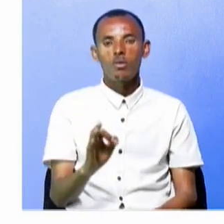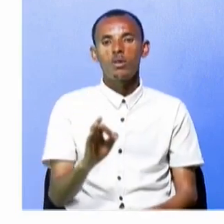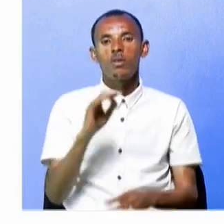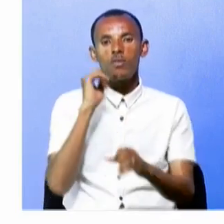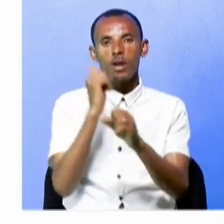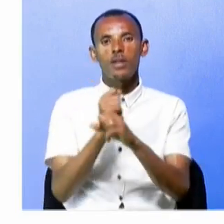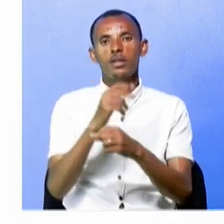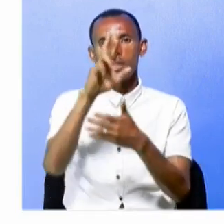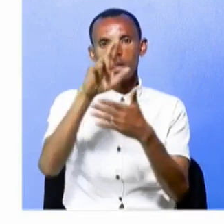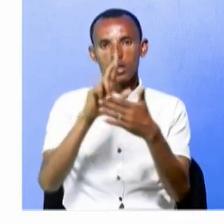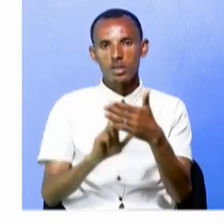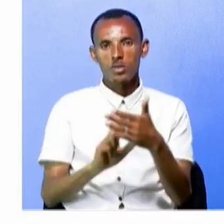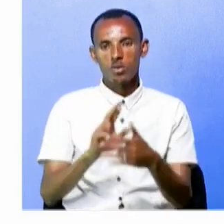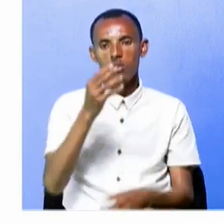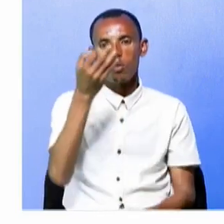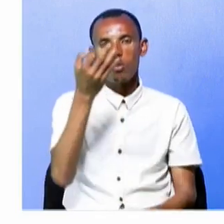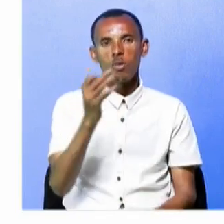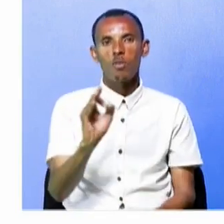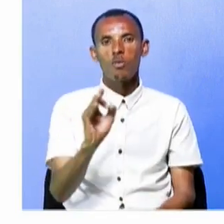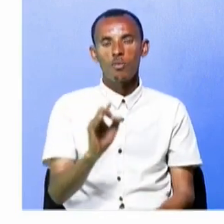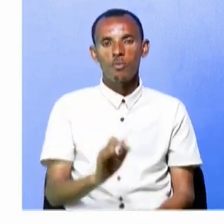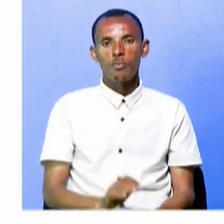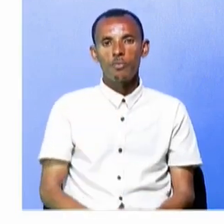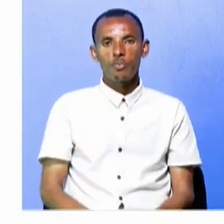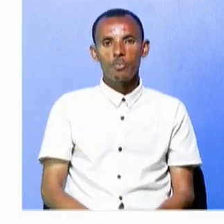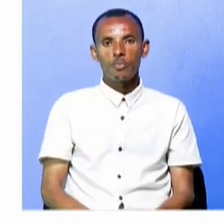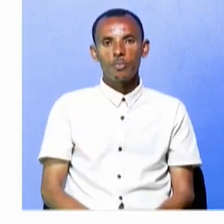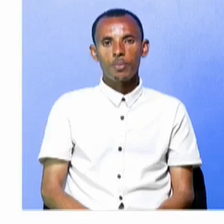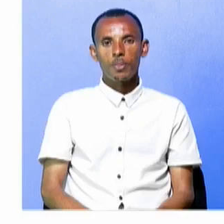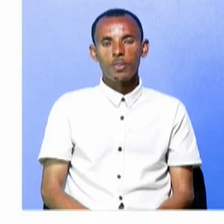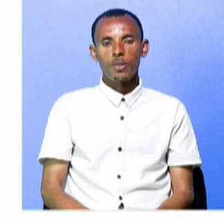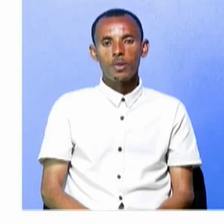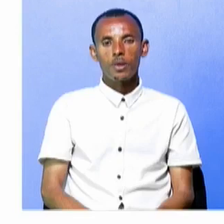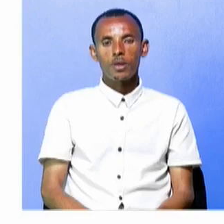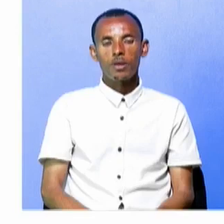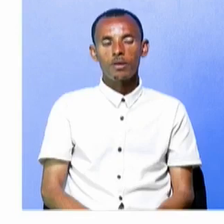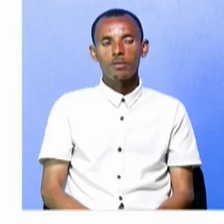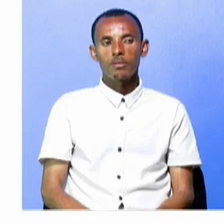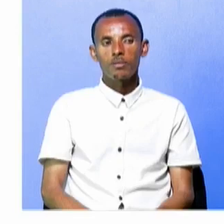find the ratio of